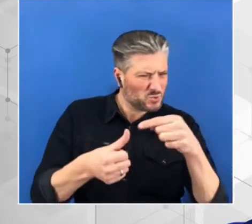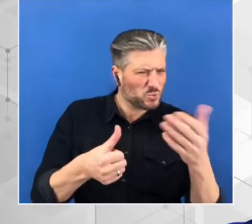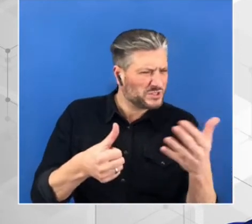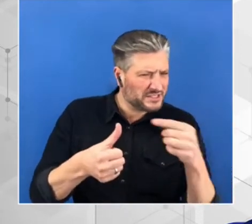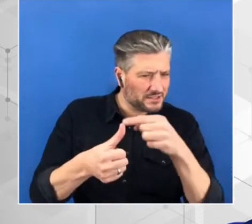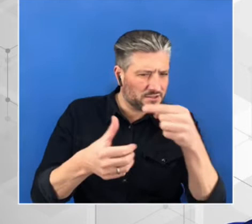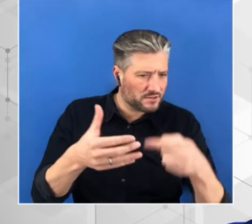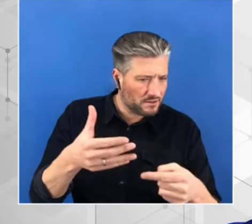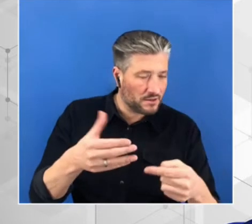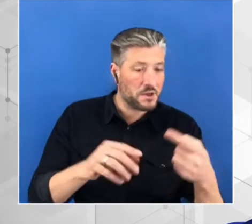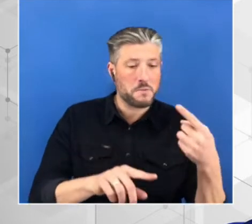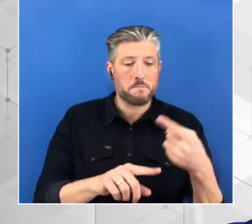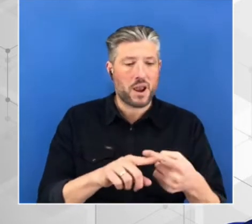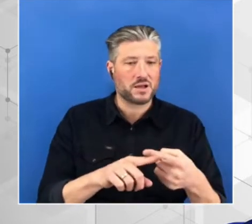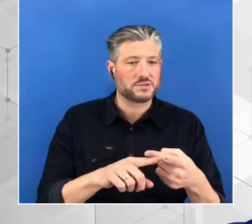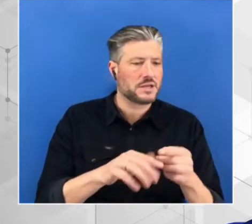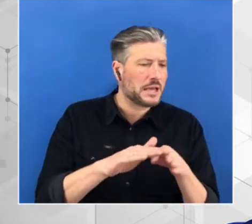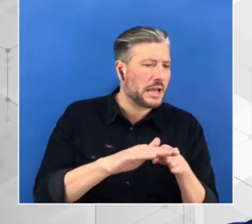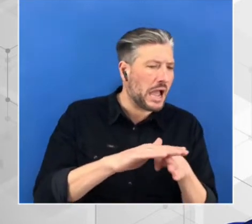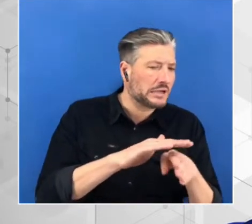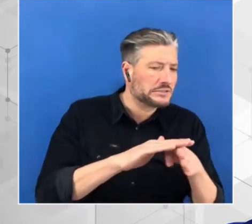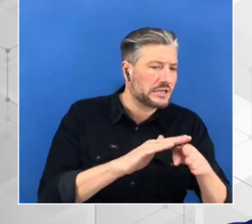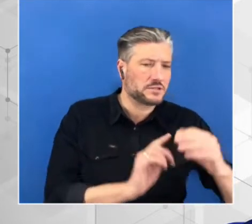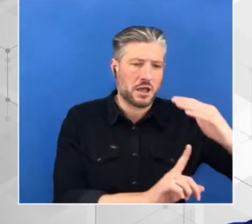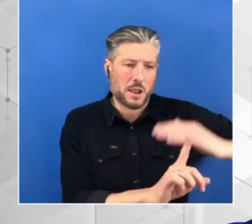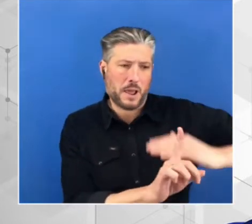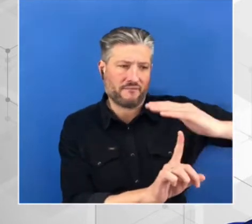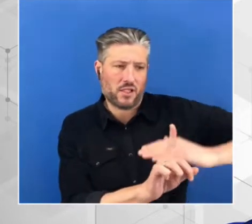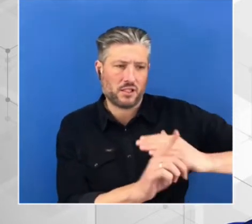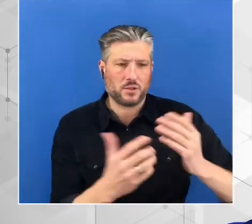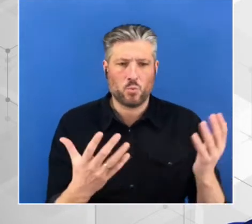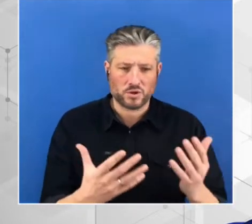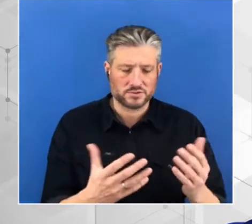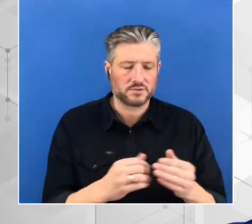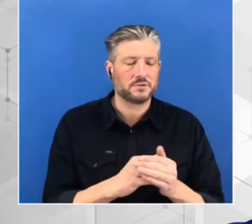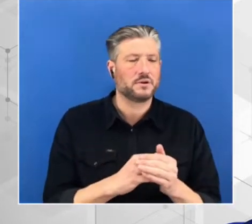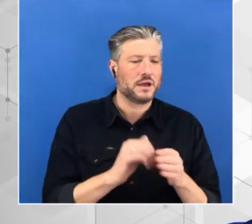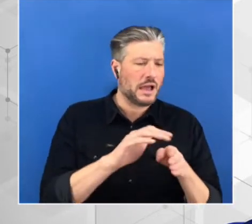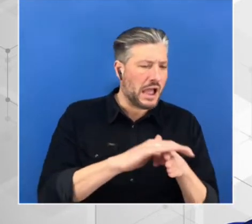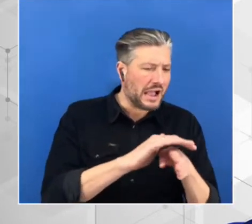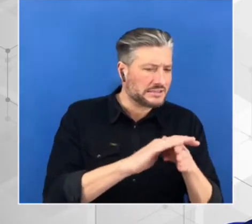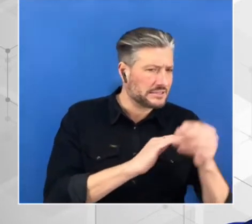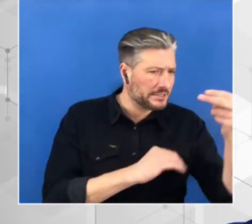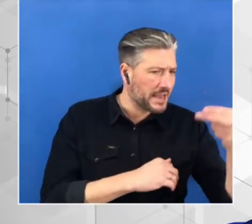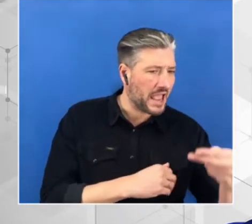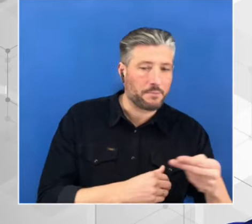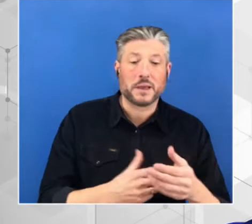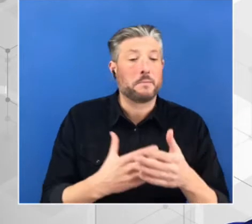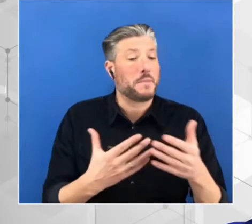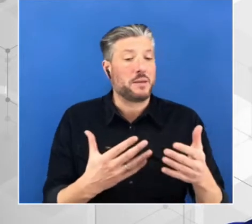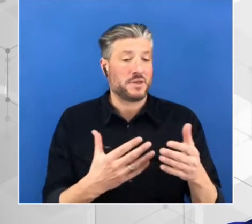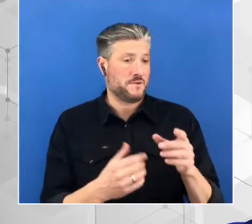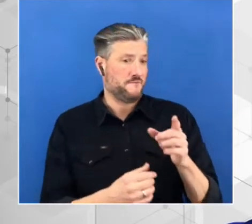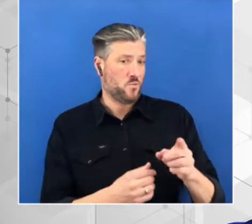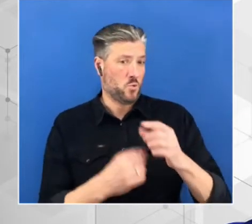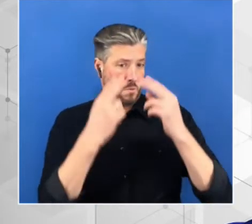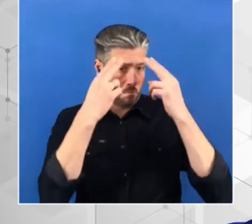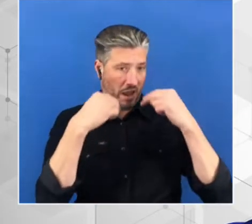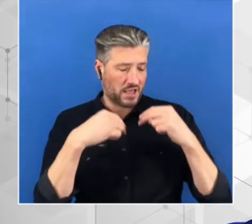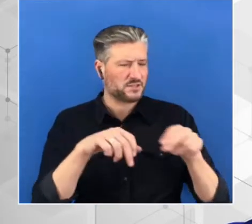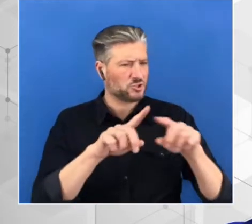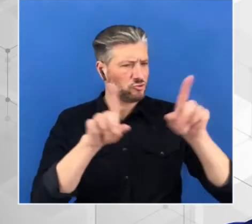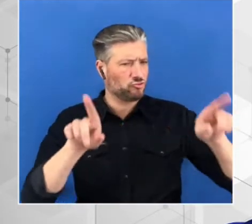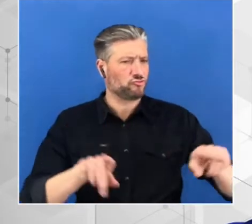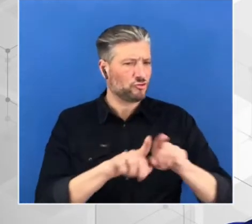and this is the accessible name that the screen reader is going to announce to a screen reader user.